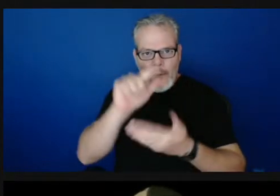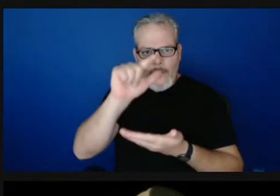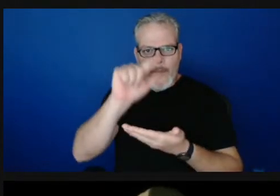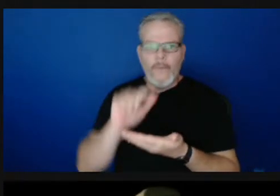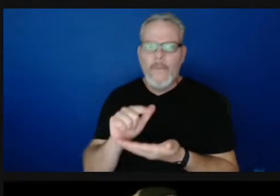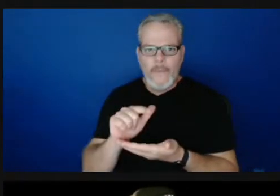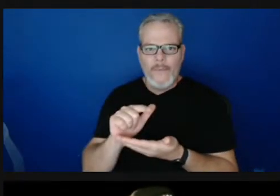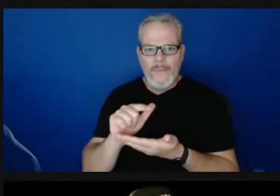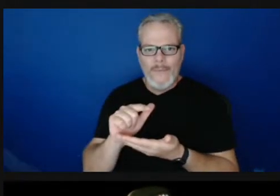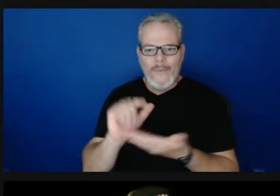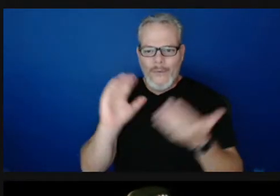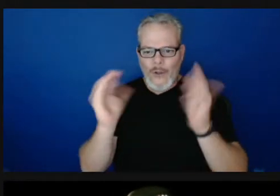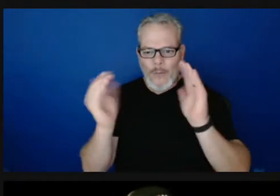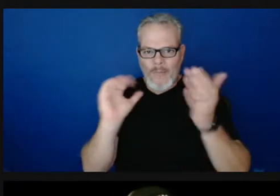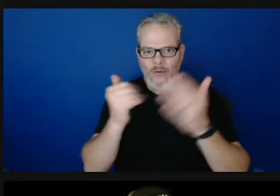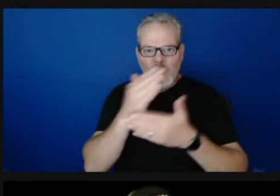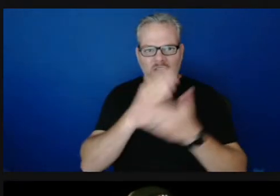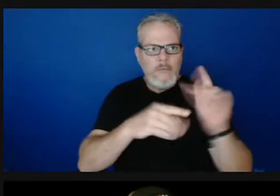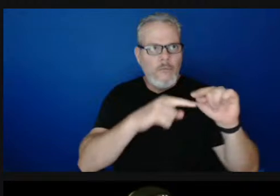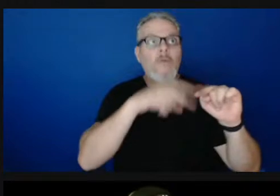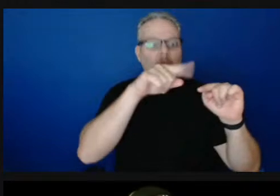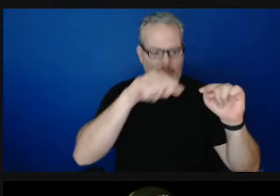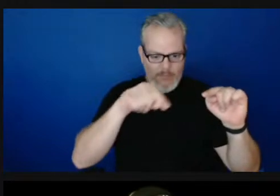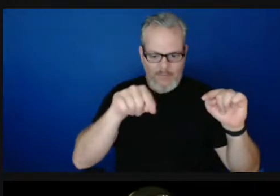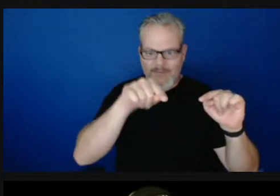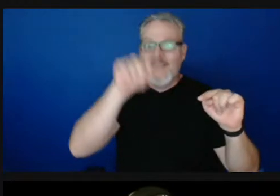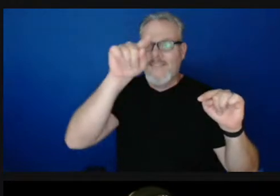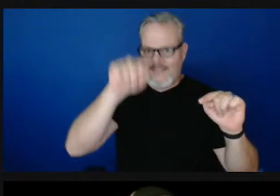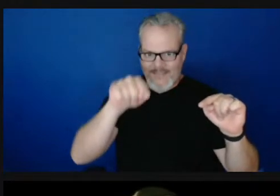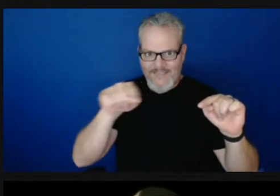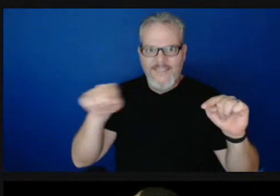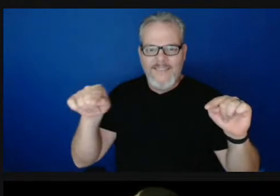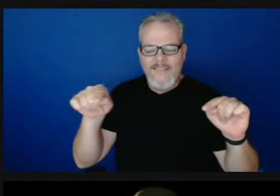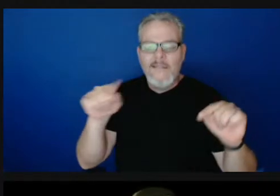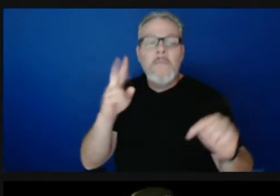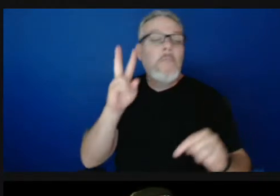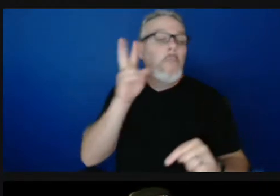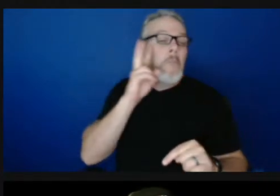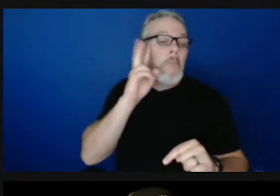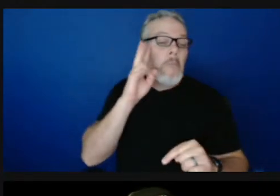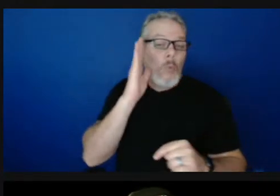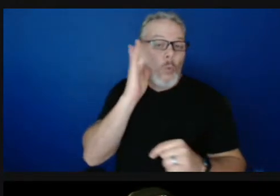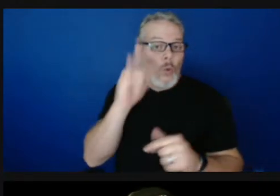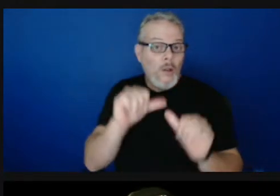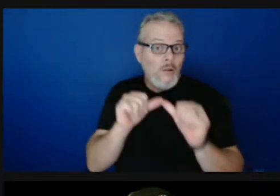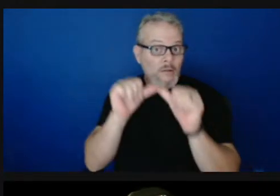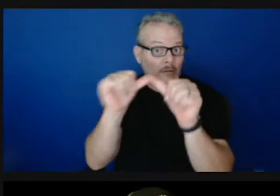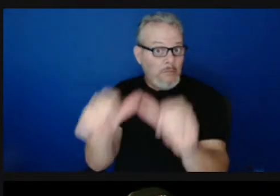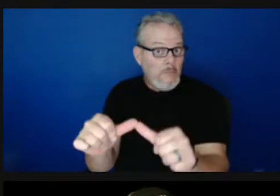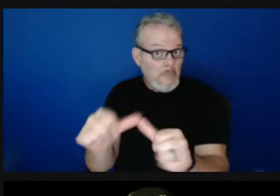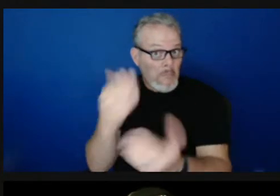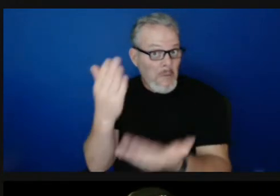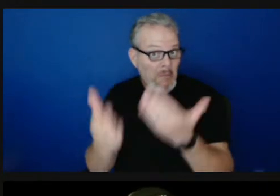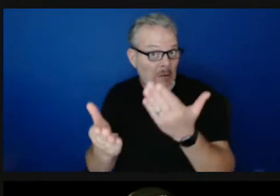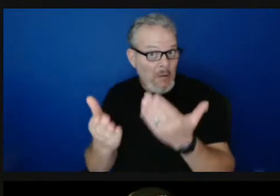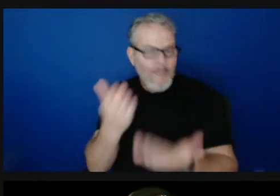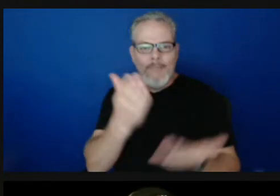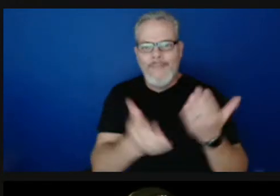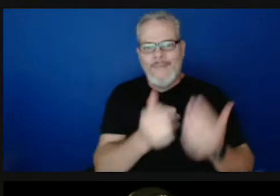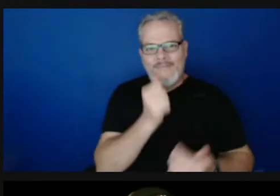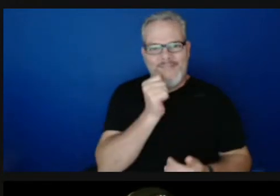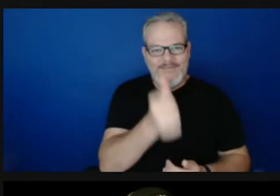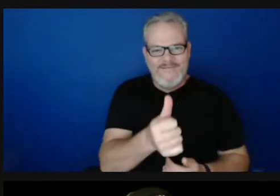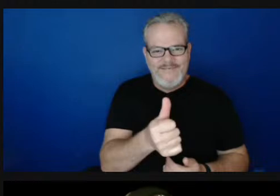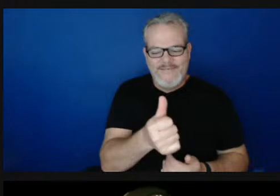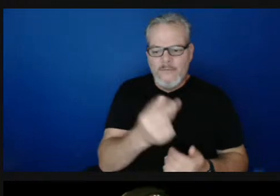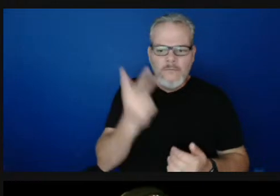and some of the other pauses. So it remains to be seen whether the eruption will resume or not. See, here are the 3 phases plotted on the